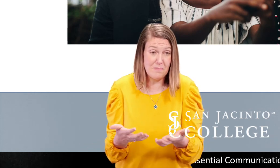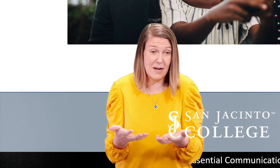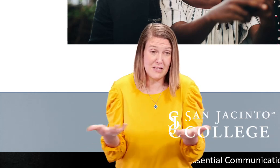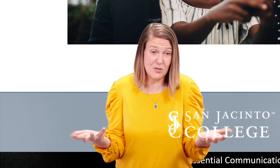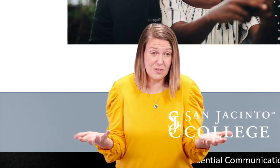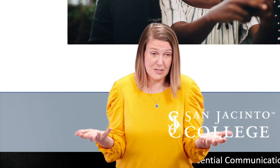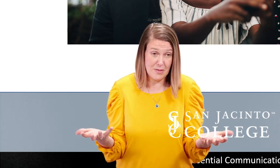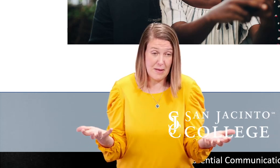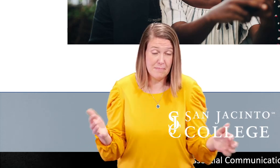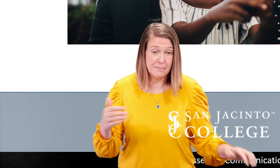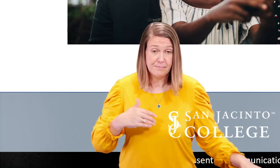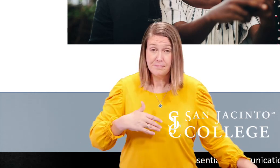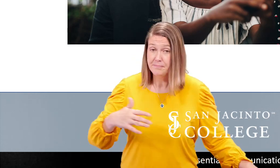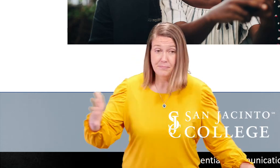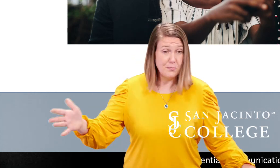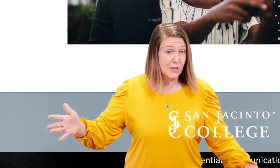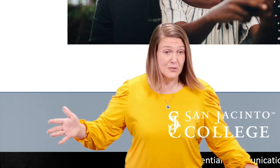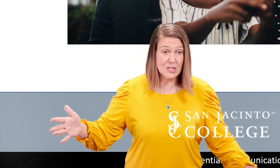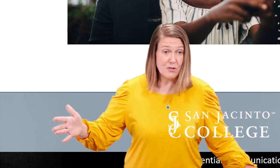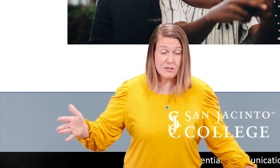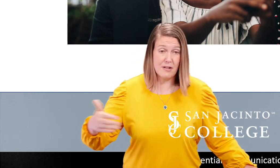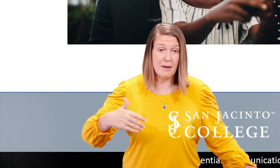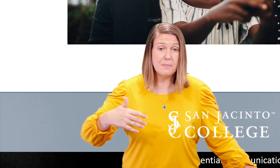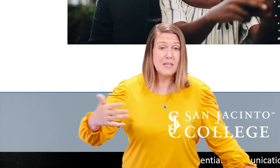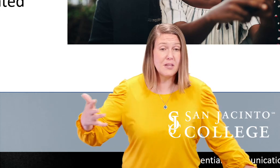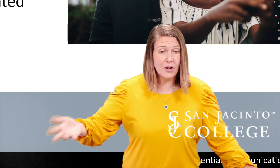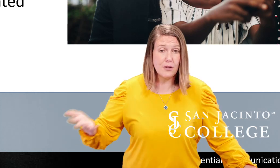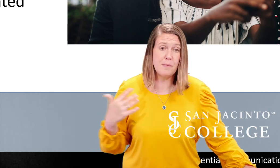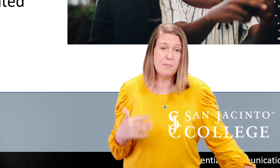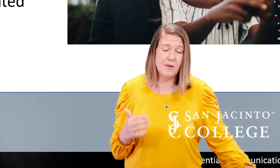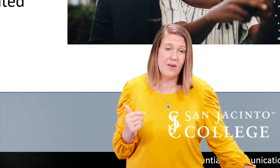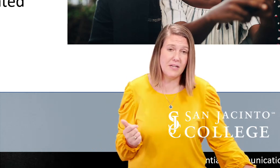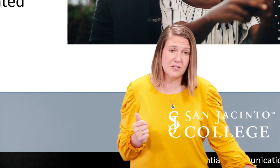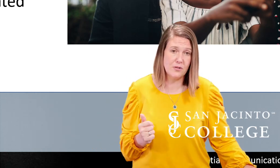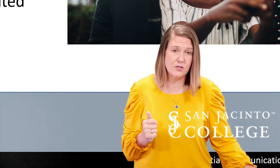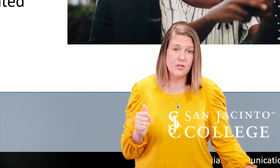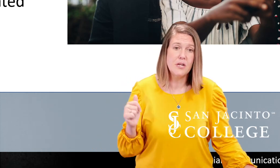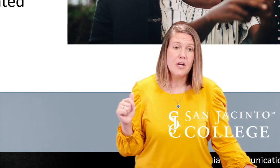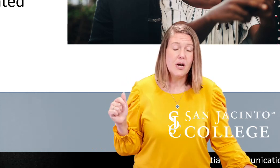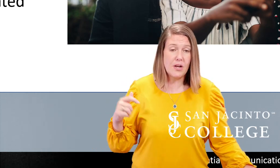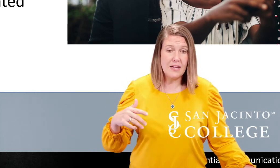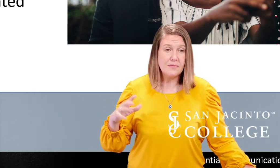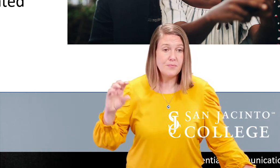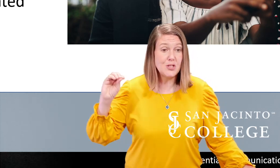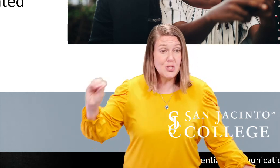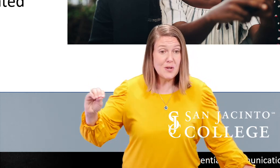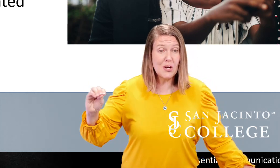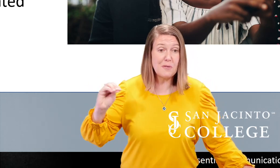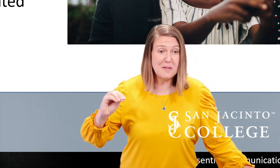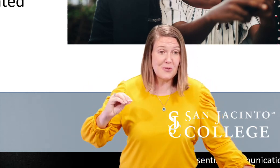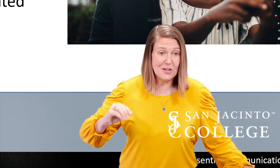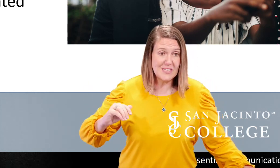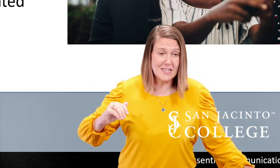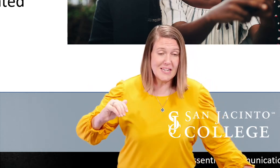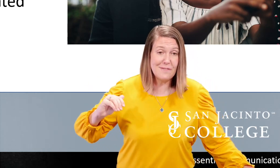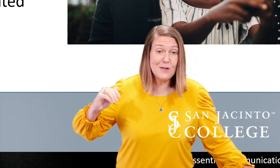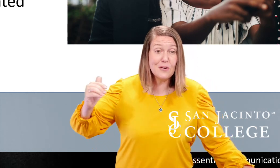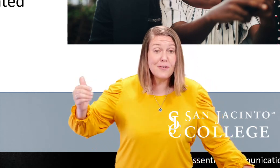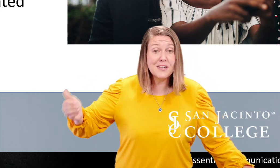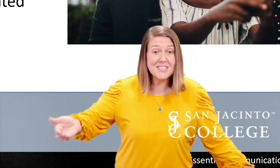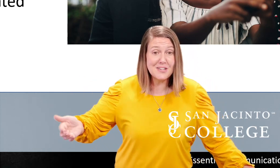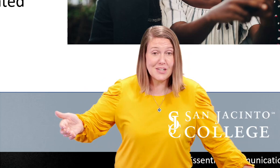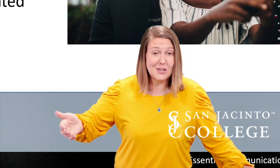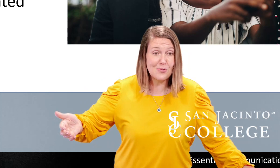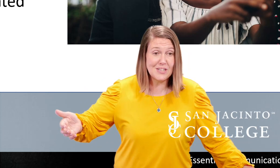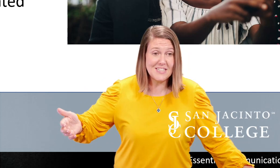with. We might do things with them. We don't disclose a lot, but then there are other people we have high disclosure. Okay, doing or being oriented. If you